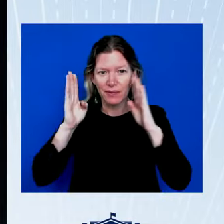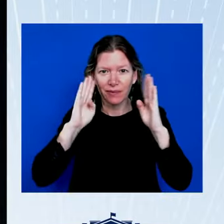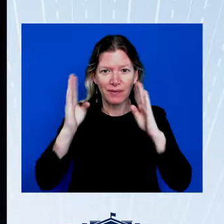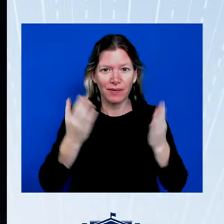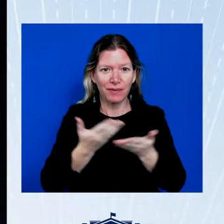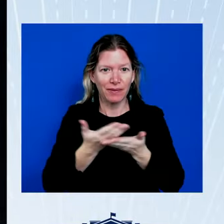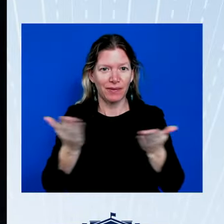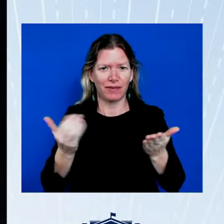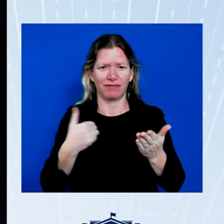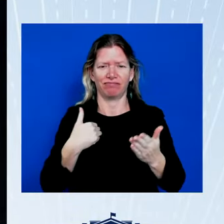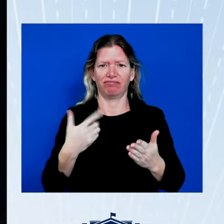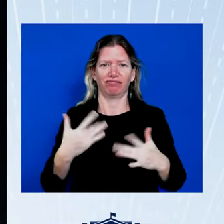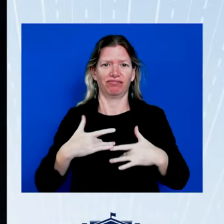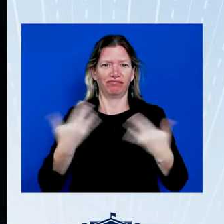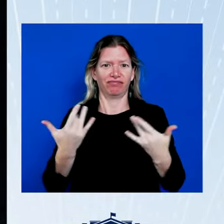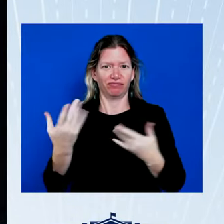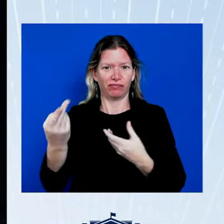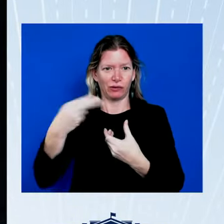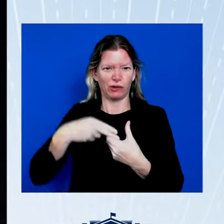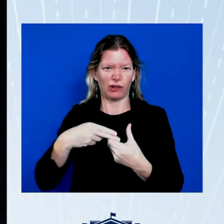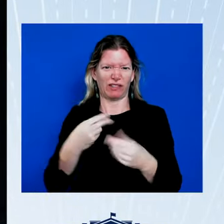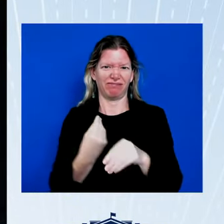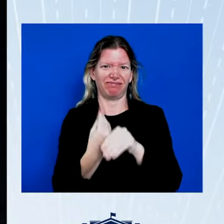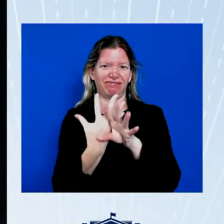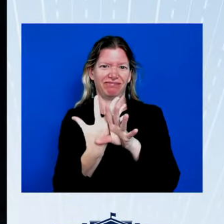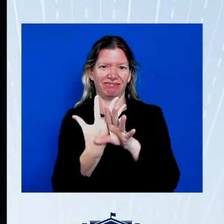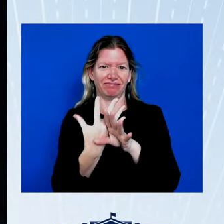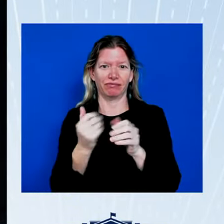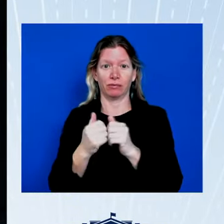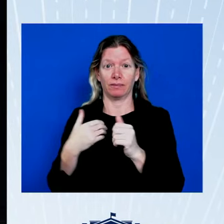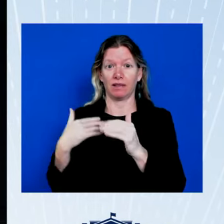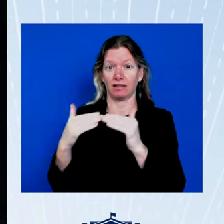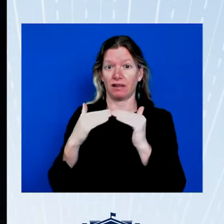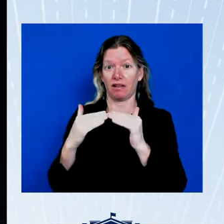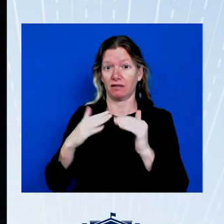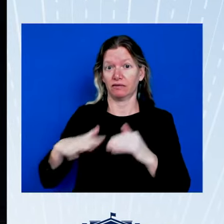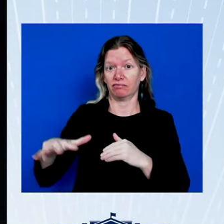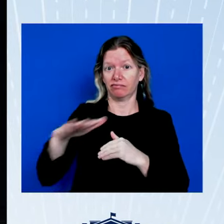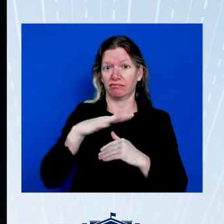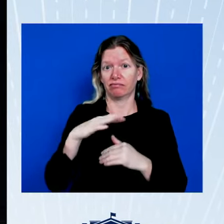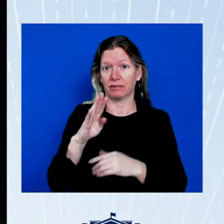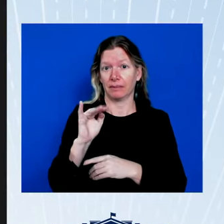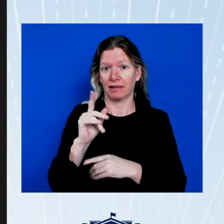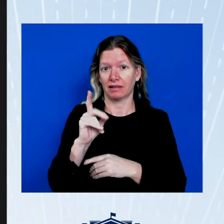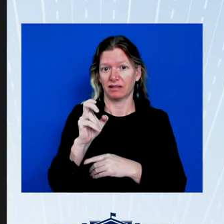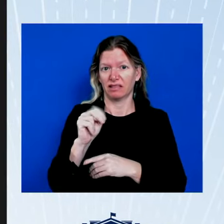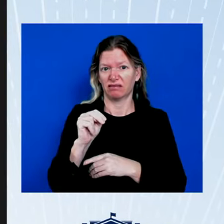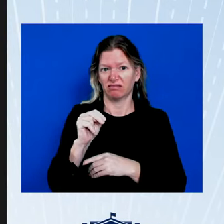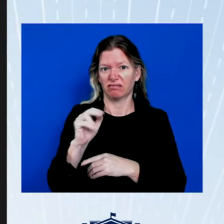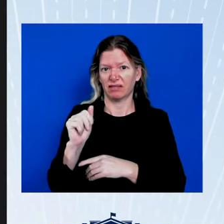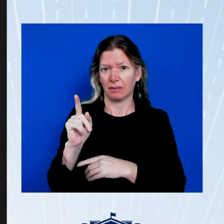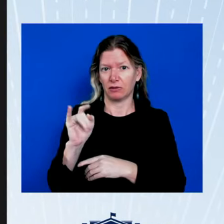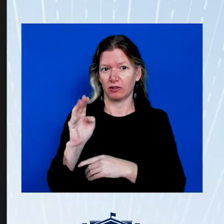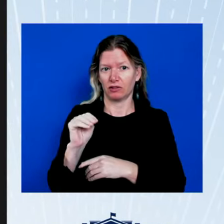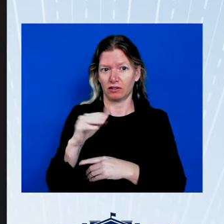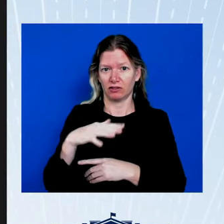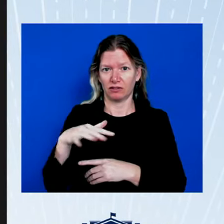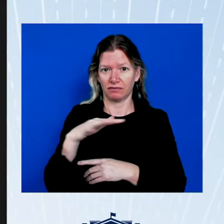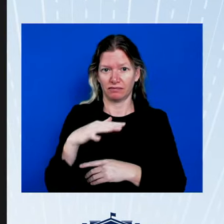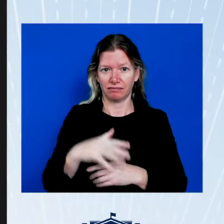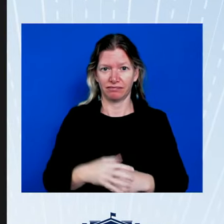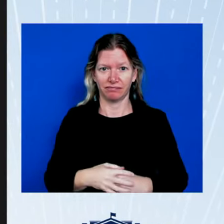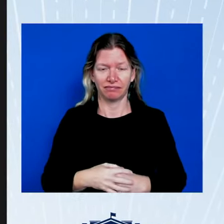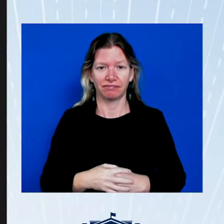virtually alongside my colleagues from across the Biden-Harris administration. Everyone here today understands these